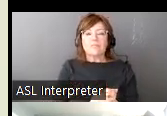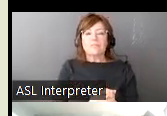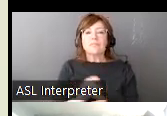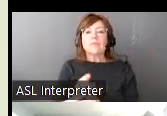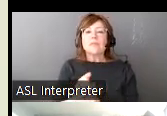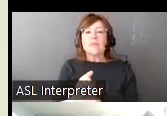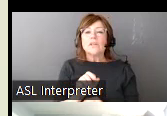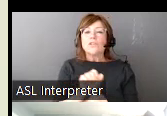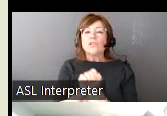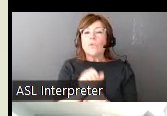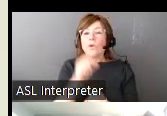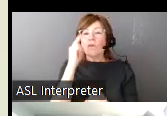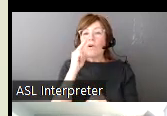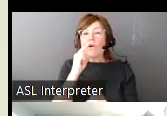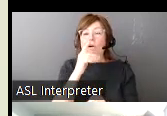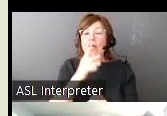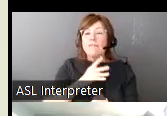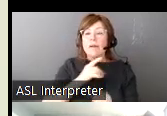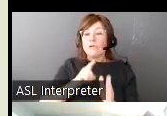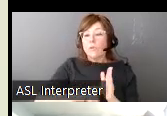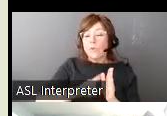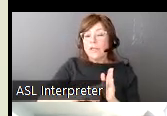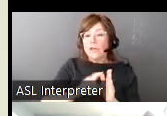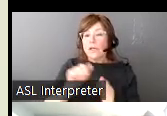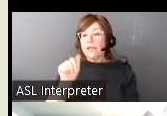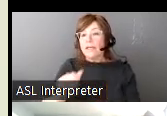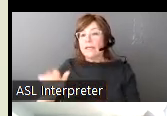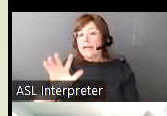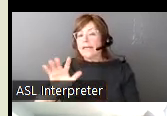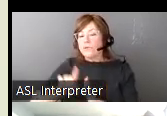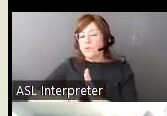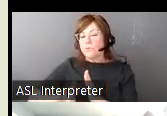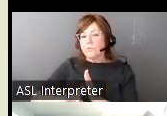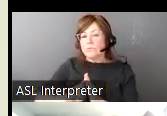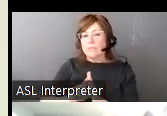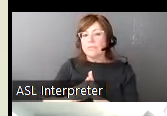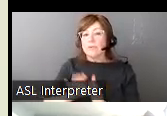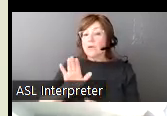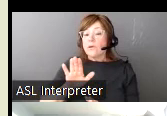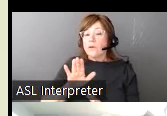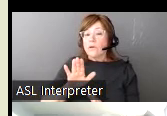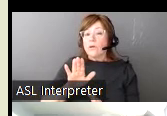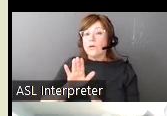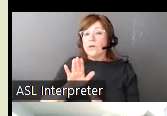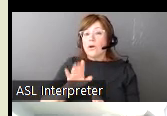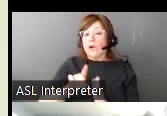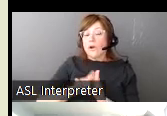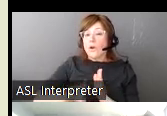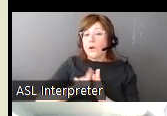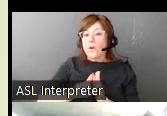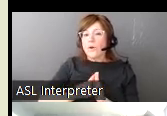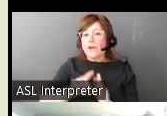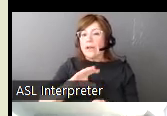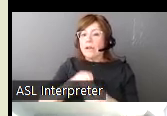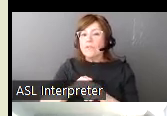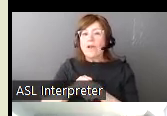Feminist Research and the Center for Asian Research, her research intersects migration and